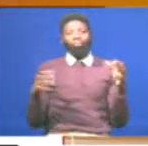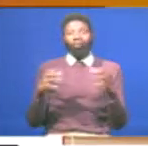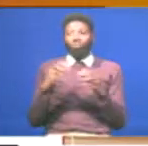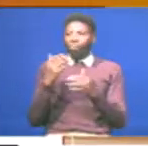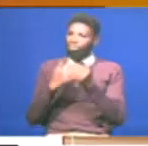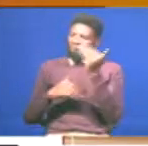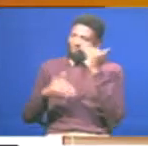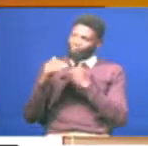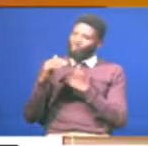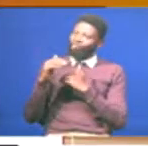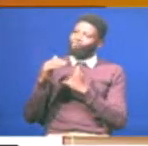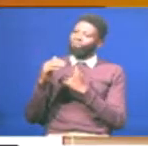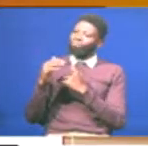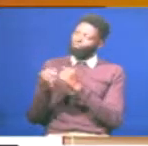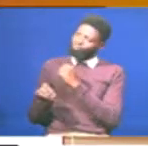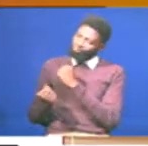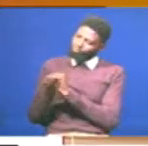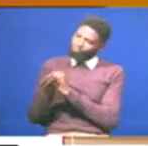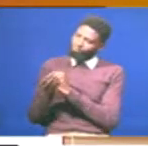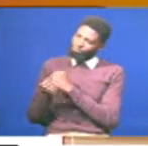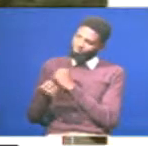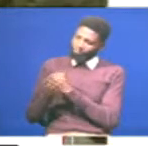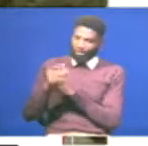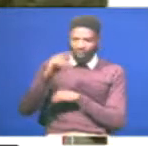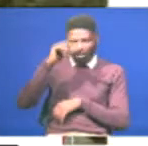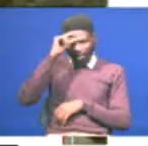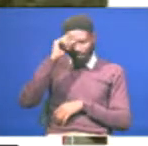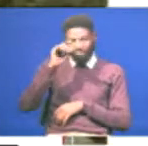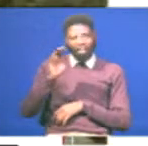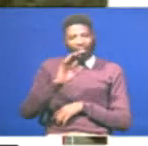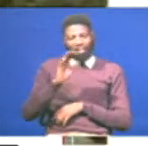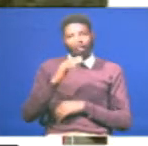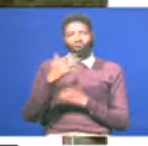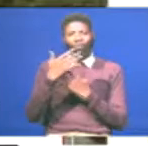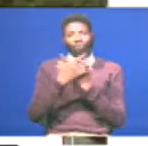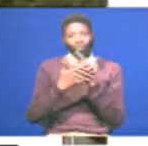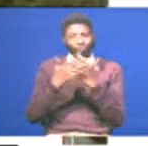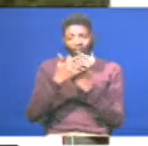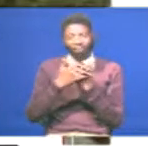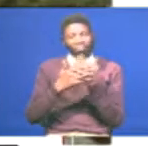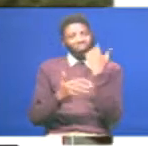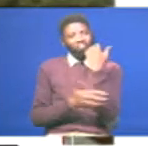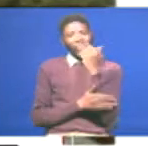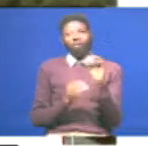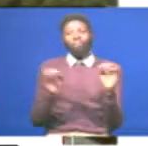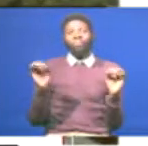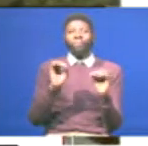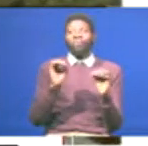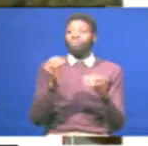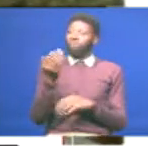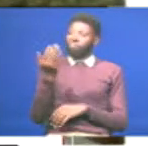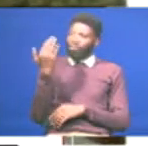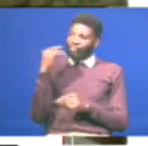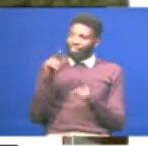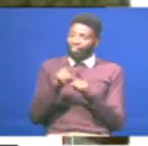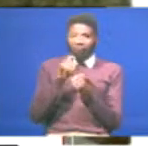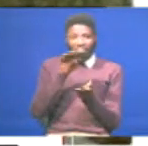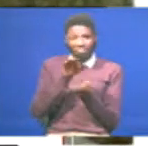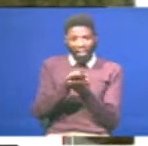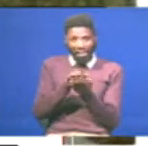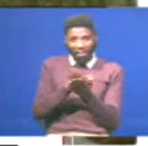government that after all, computers weren't so bad. Even banks, initially computerizing was a